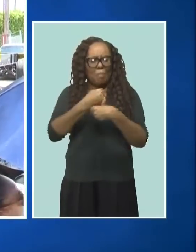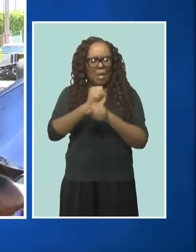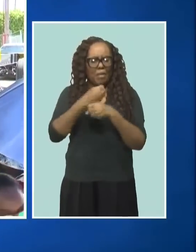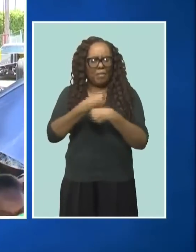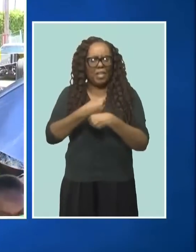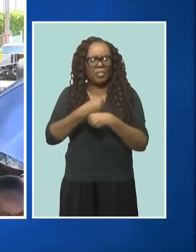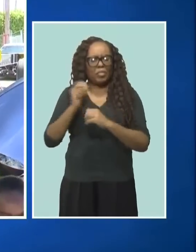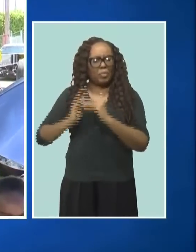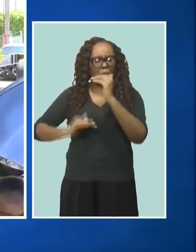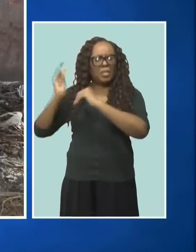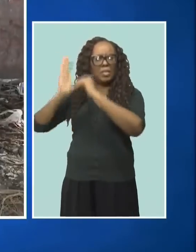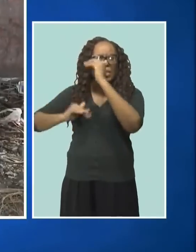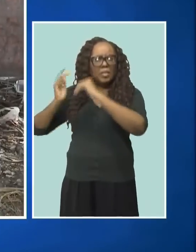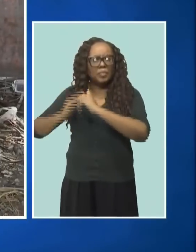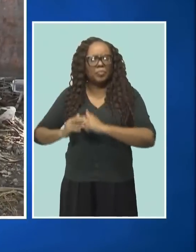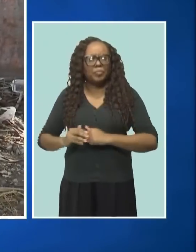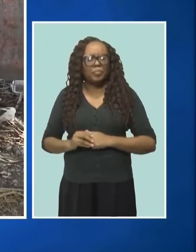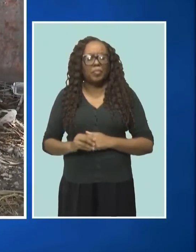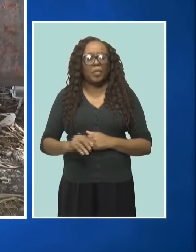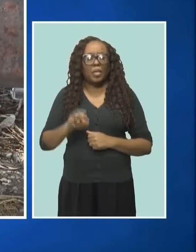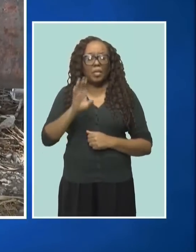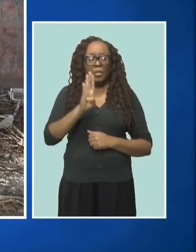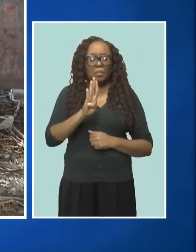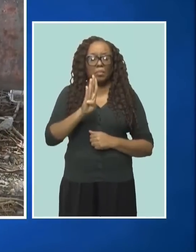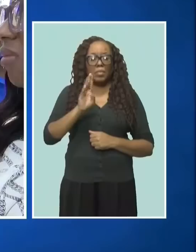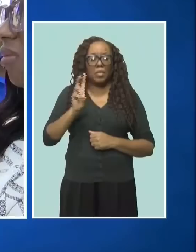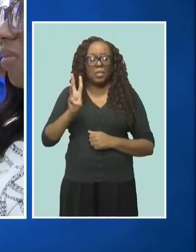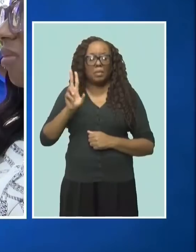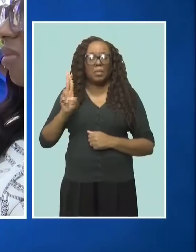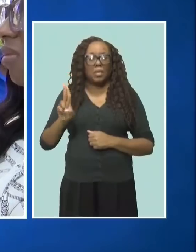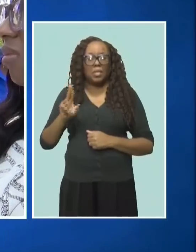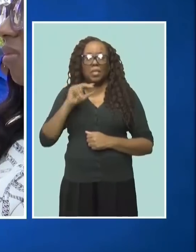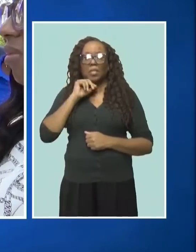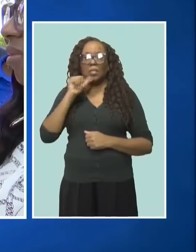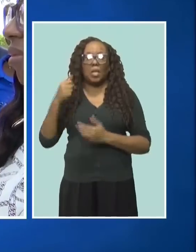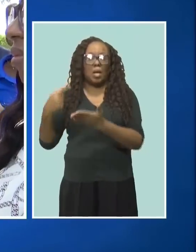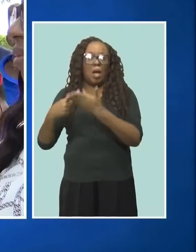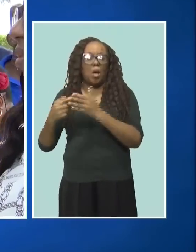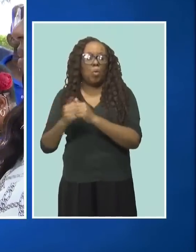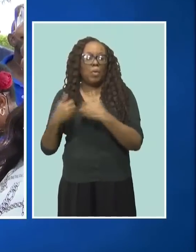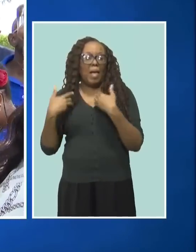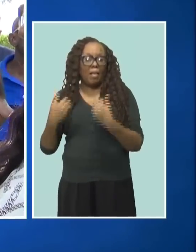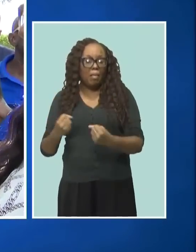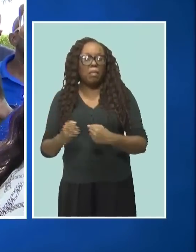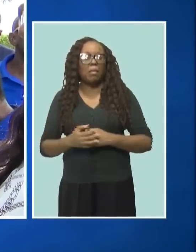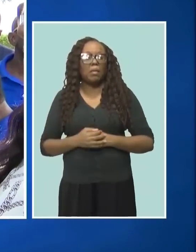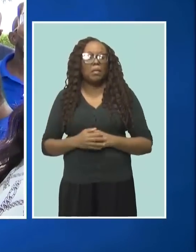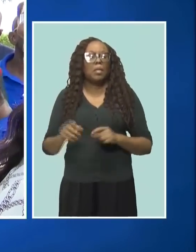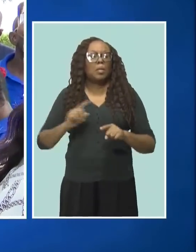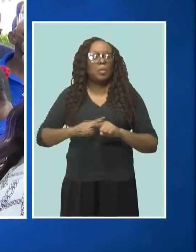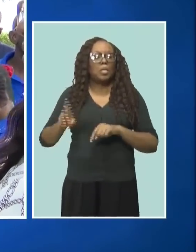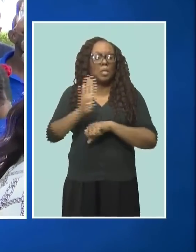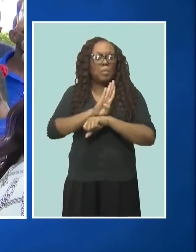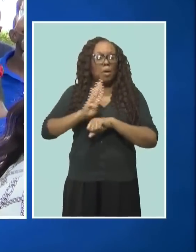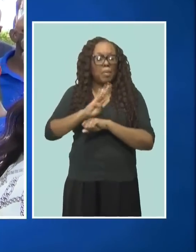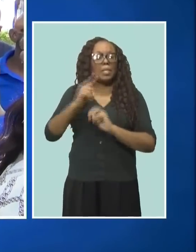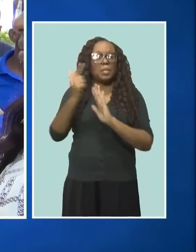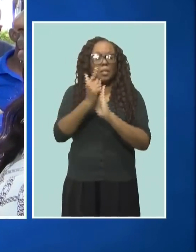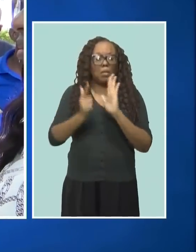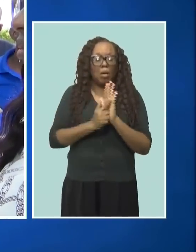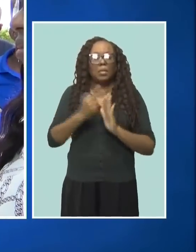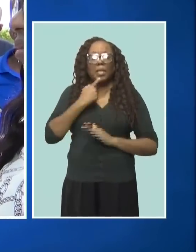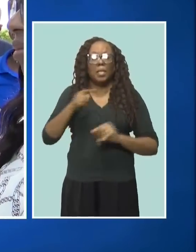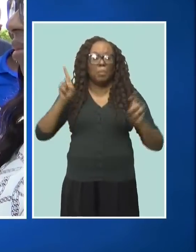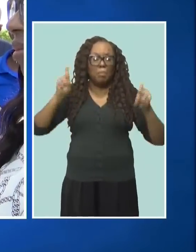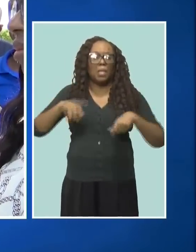be discussed. Barbados Workers Union does not negotiate on health and safety matters. It is required by the laws of Barbados that you comply